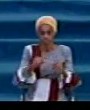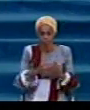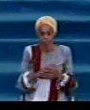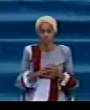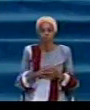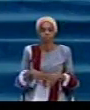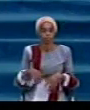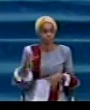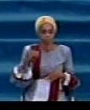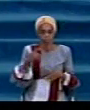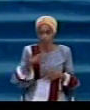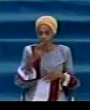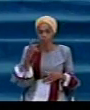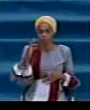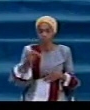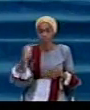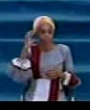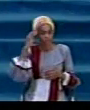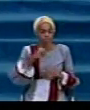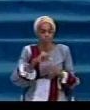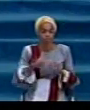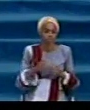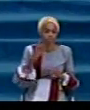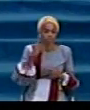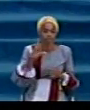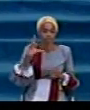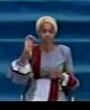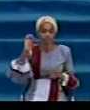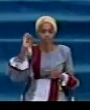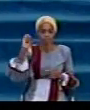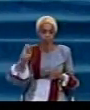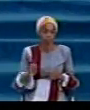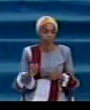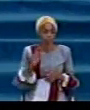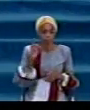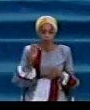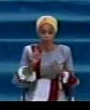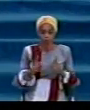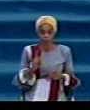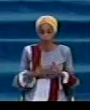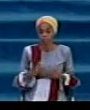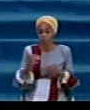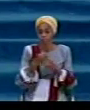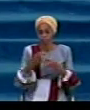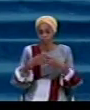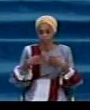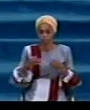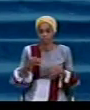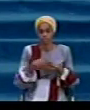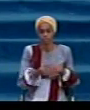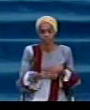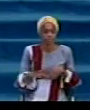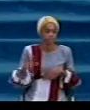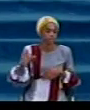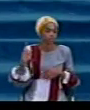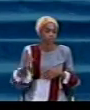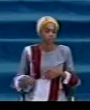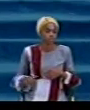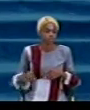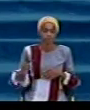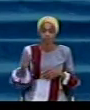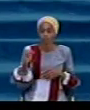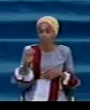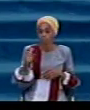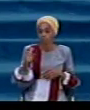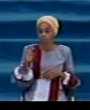patients getting their healing. So after November Global Crusade, till this moment, I can no longer feel that